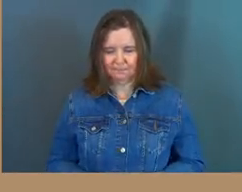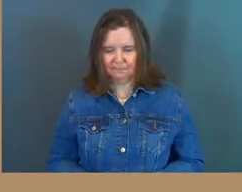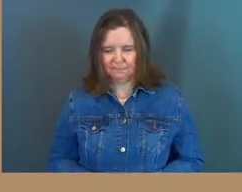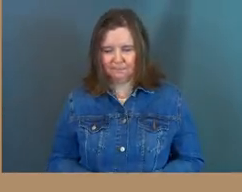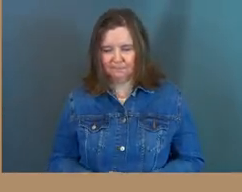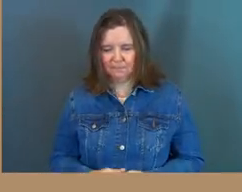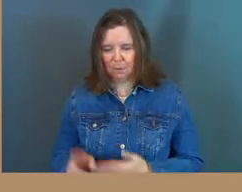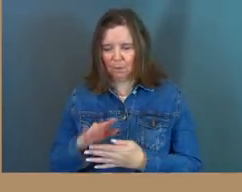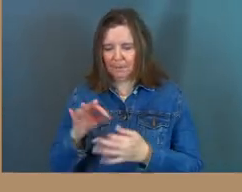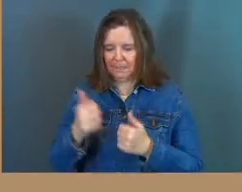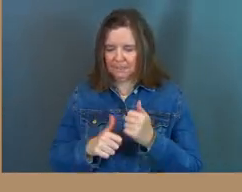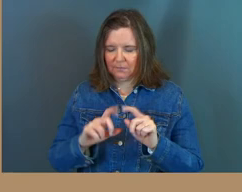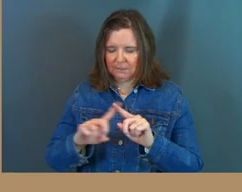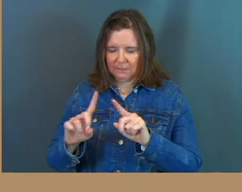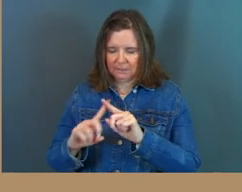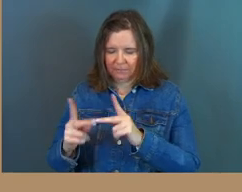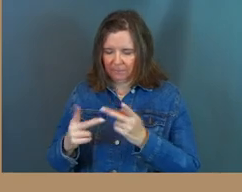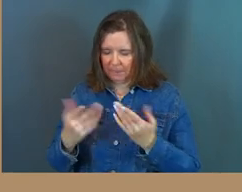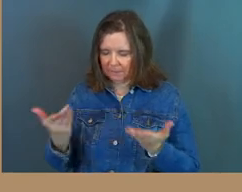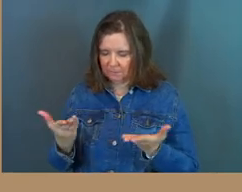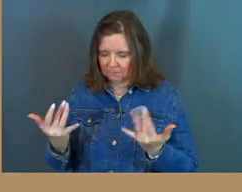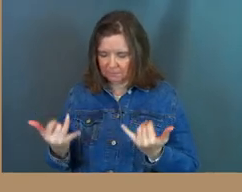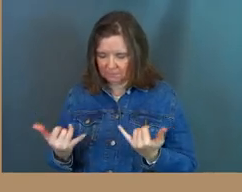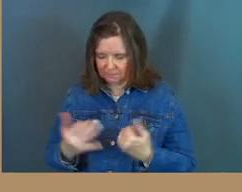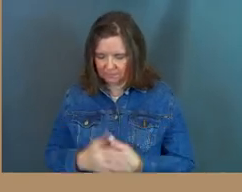Holy Spirit, each of us are in a different spot on this.